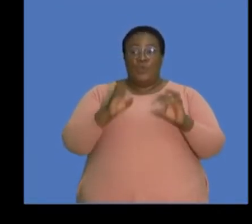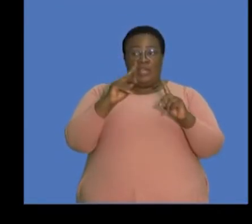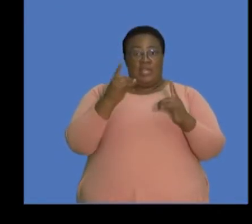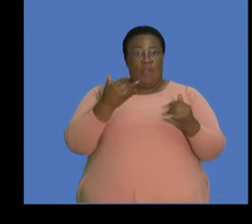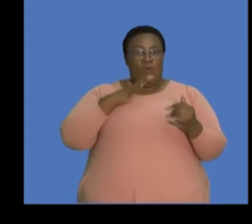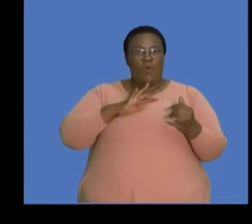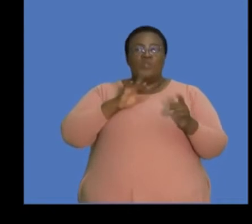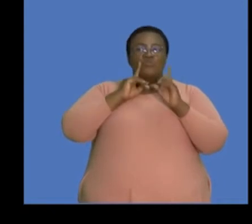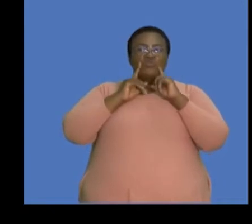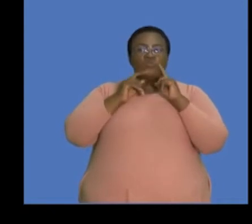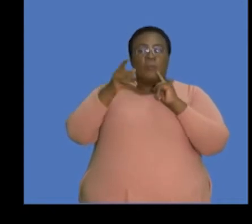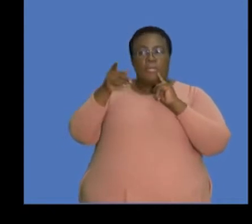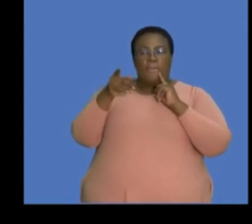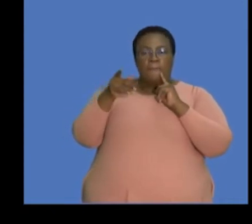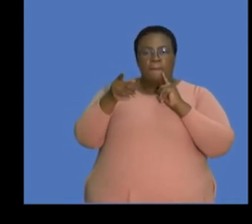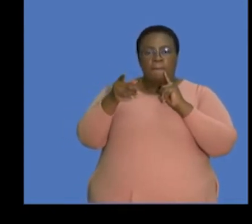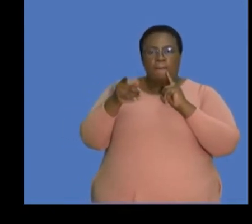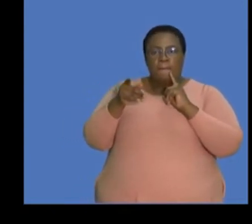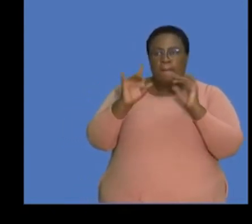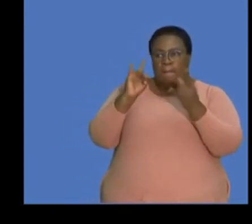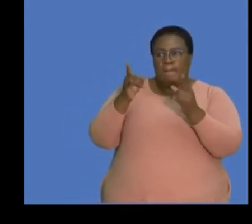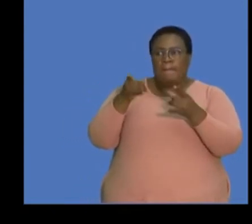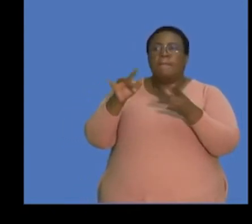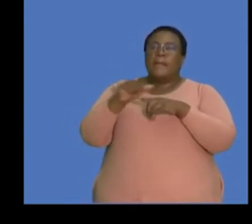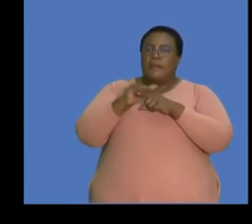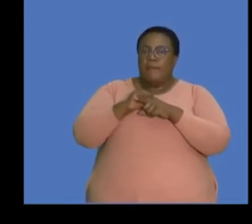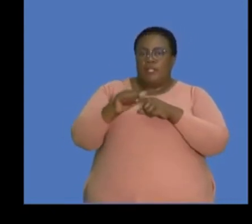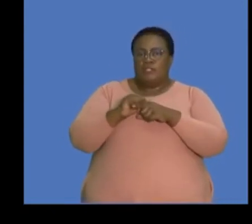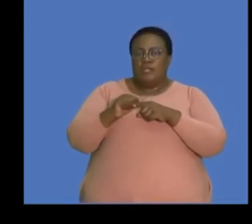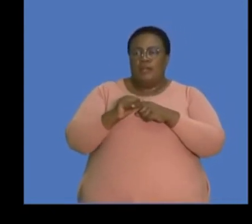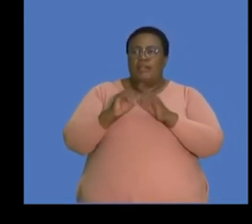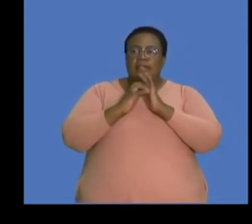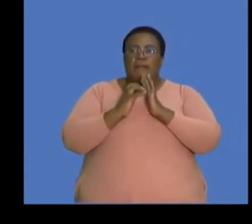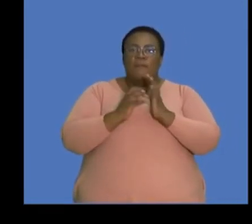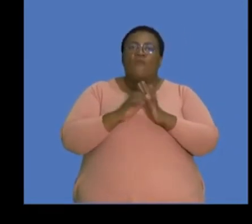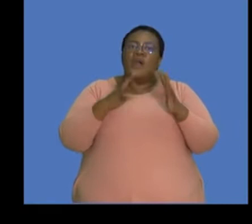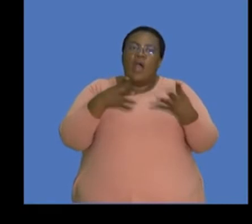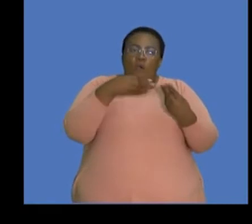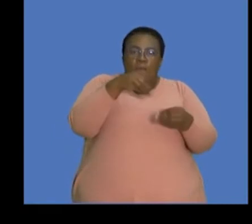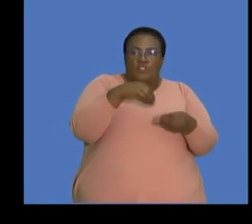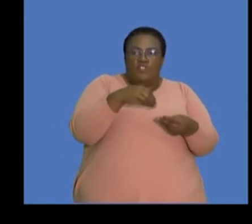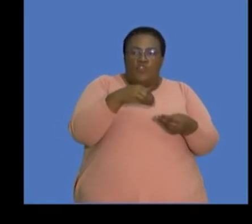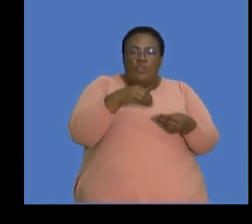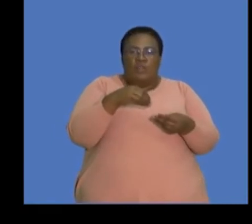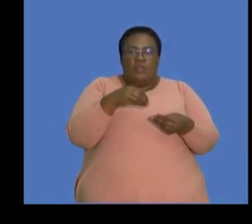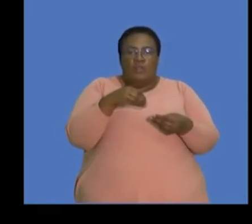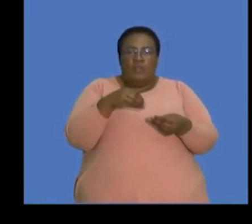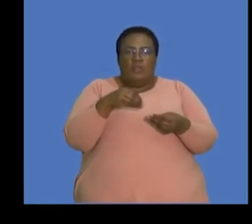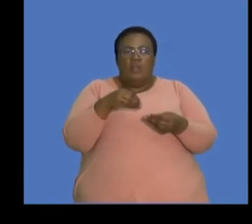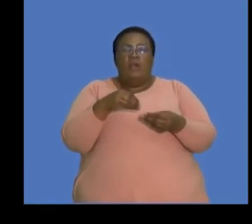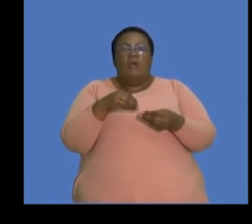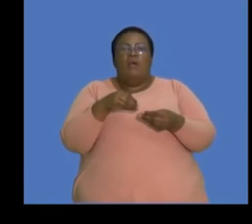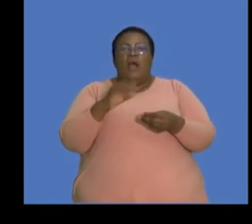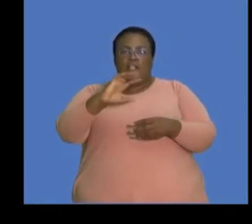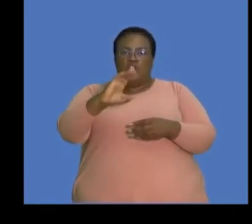Now we just want to look at a simulation, which is a practical example of how materials are charged and what